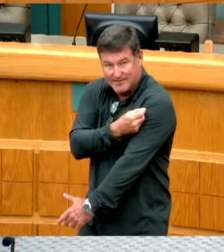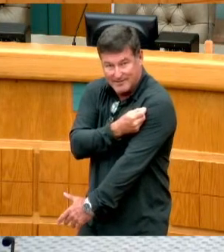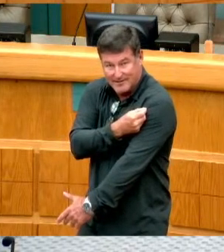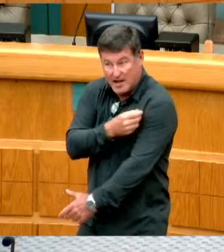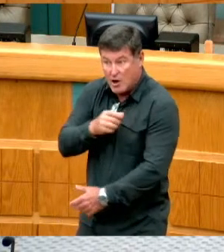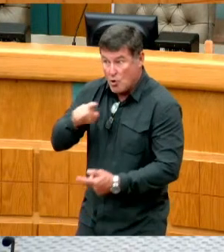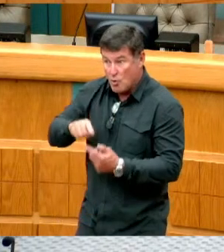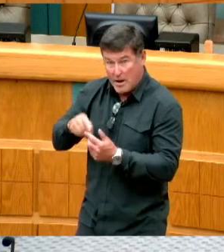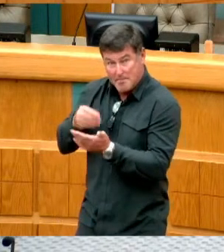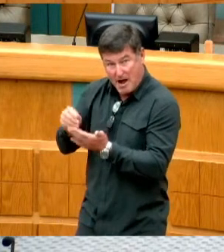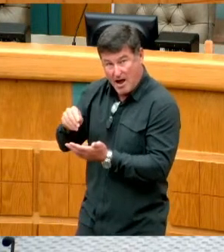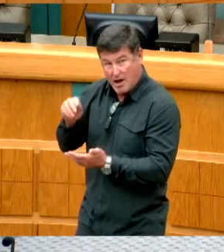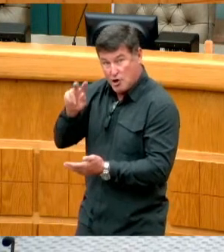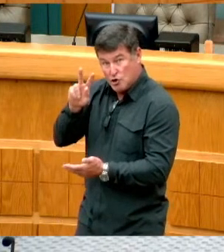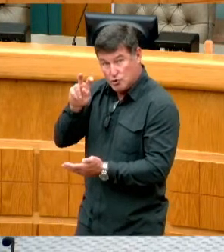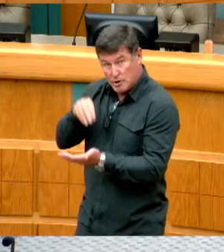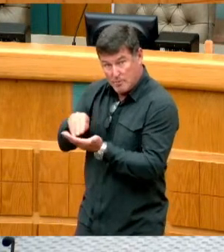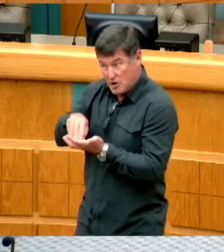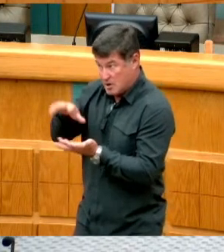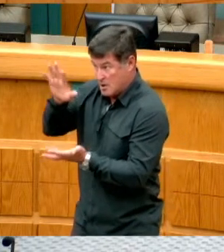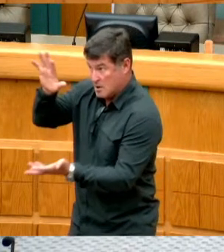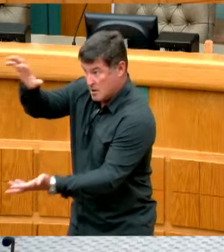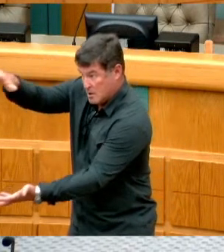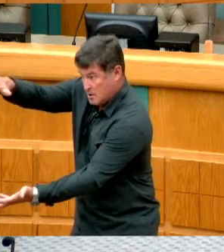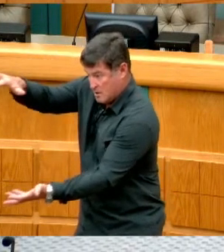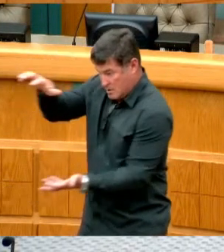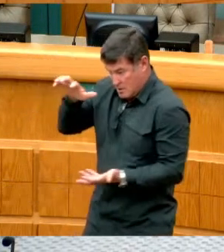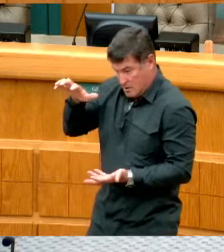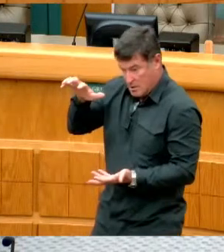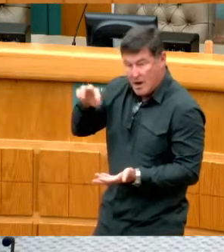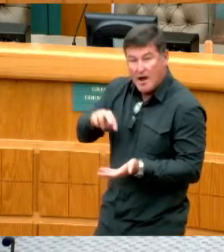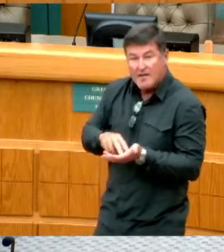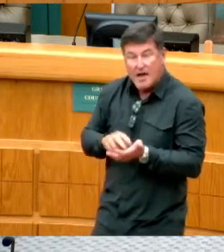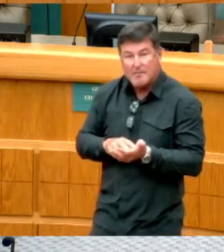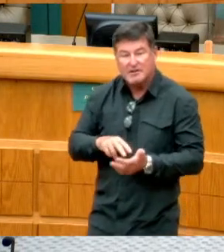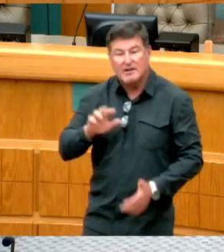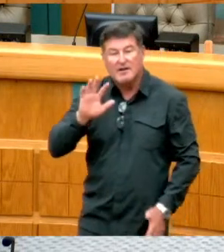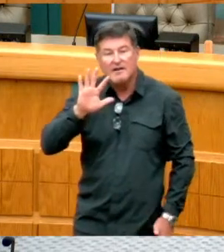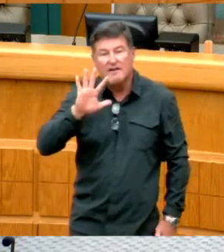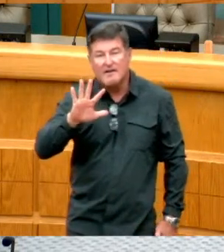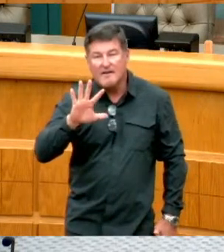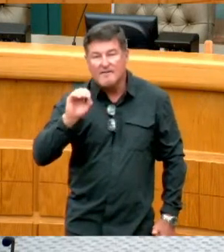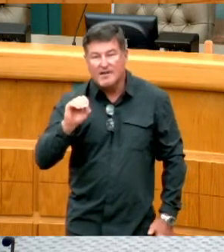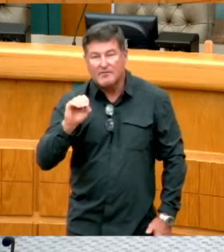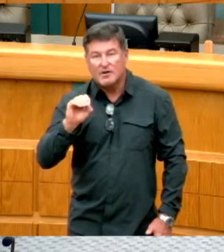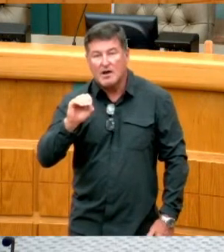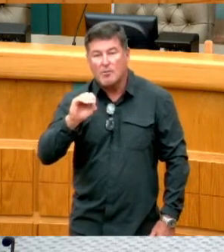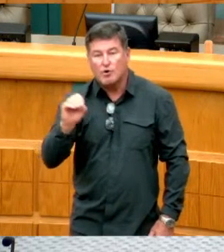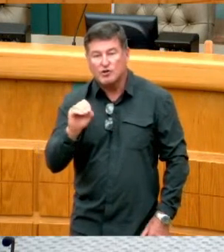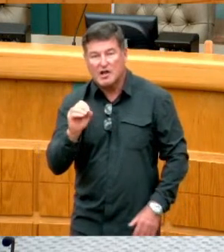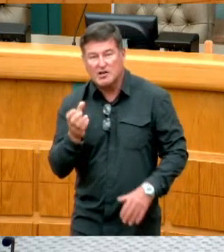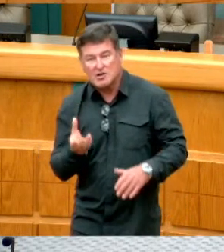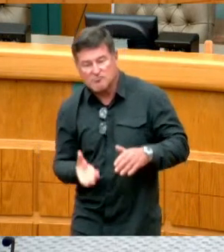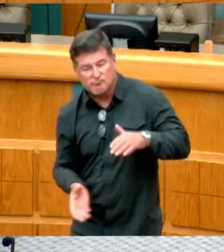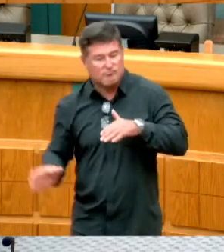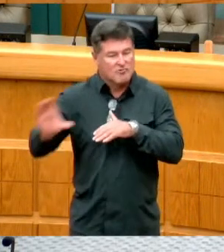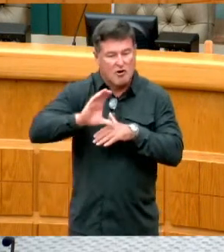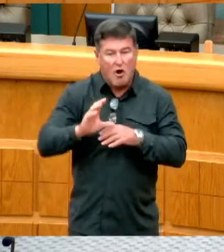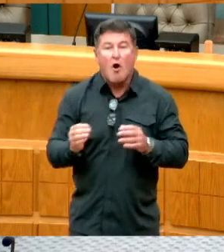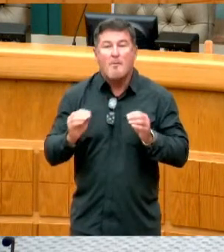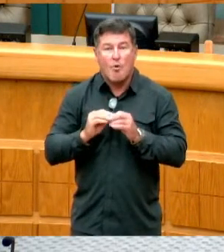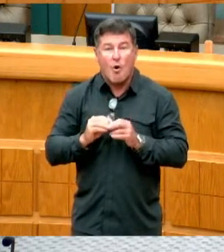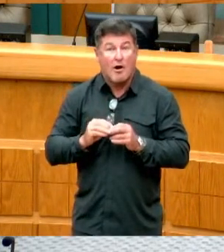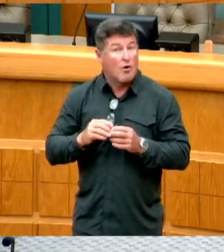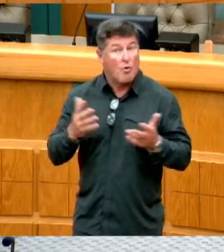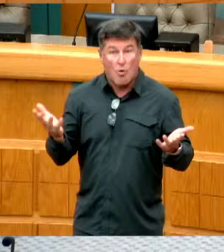increase available supply by 50%, and this means that in the coming weeks, more vaccines are on the